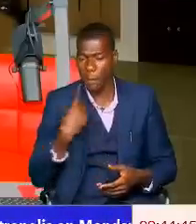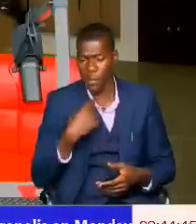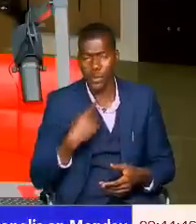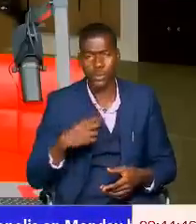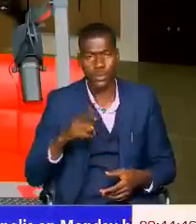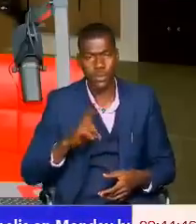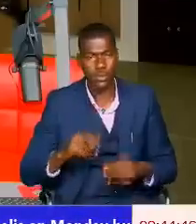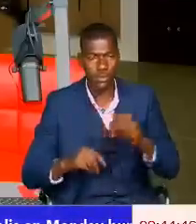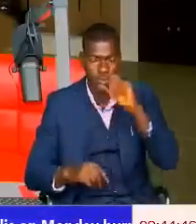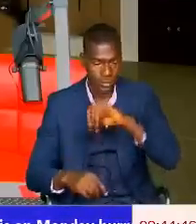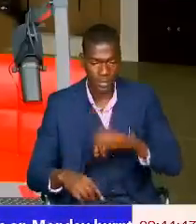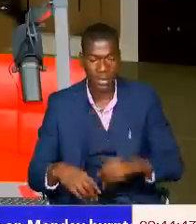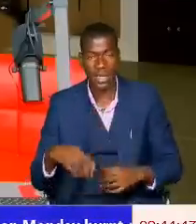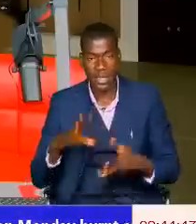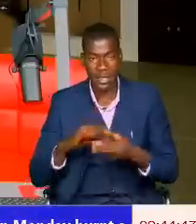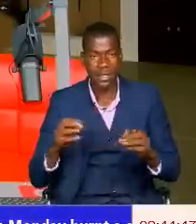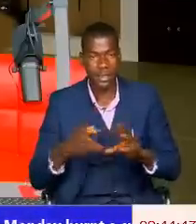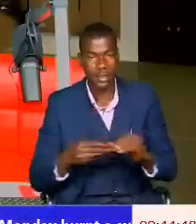take.